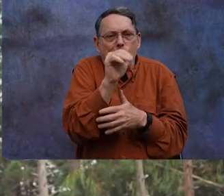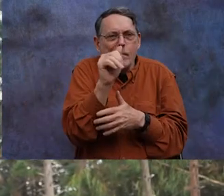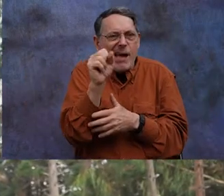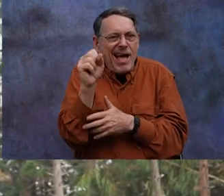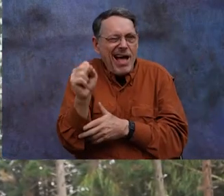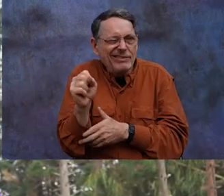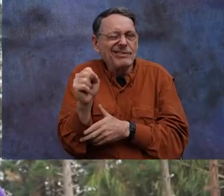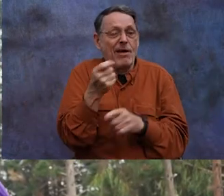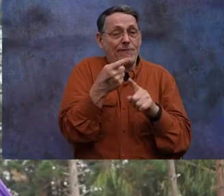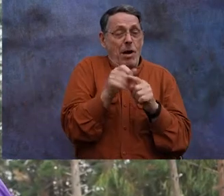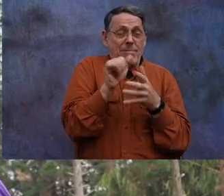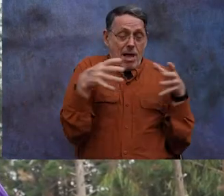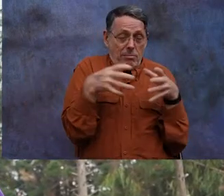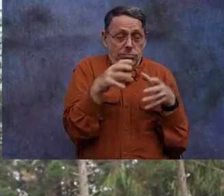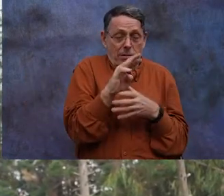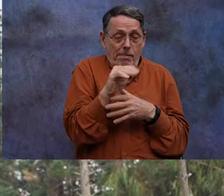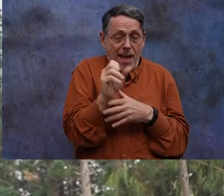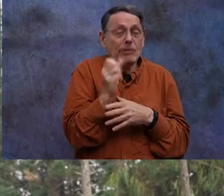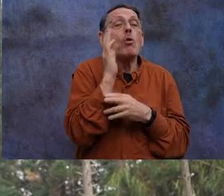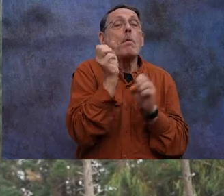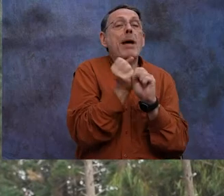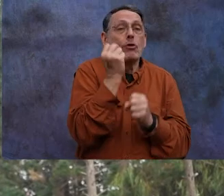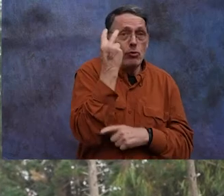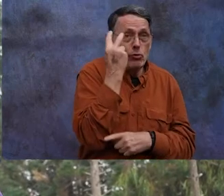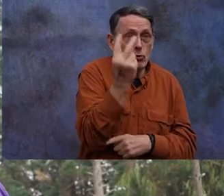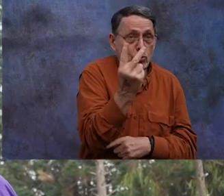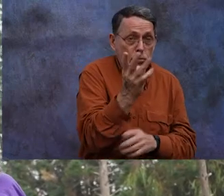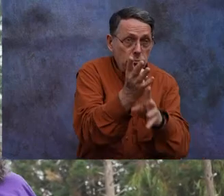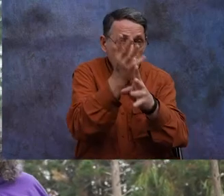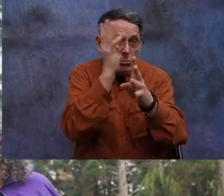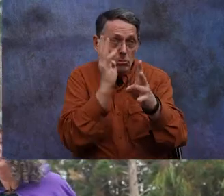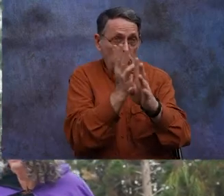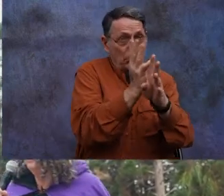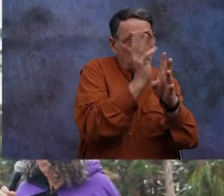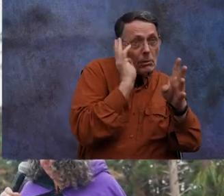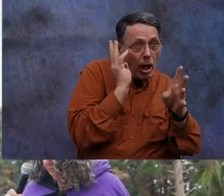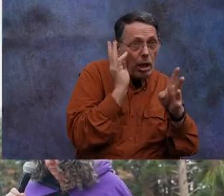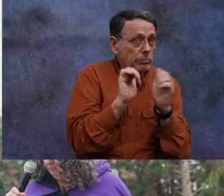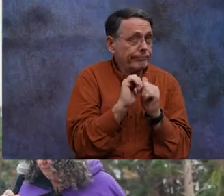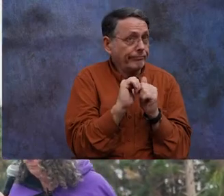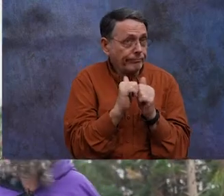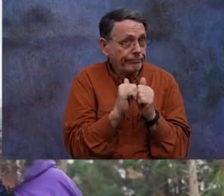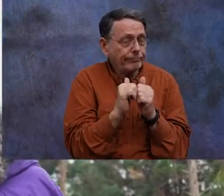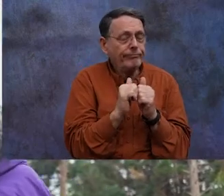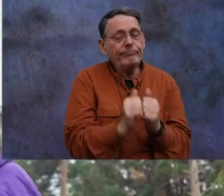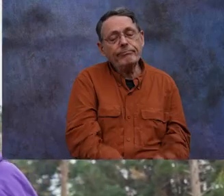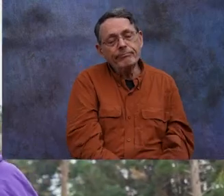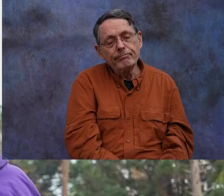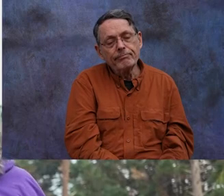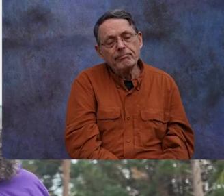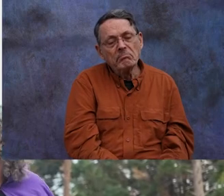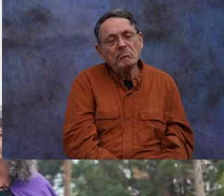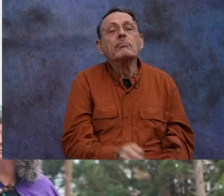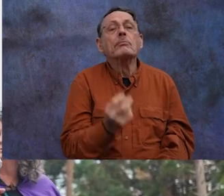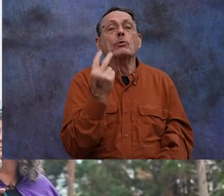we will form two lines of the spiral. And the way that we do that is there'll be